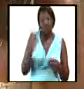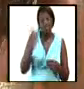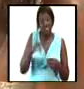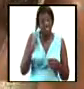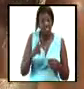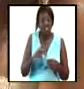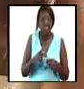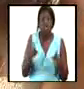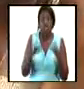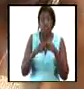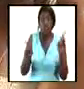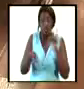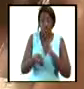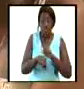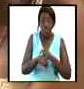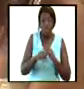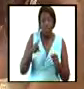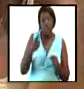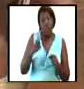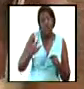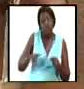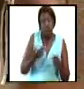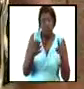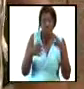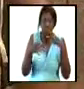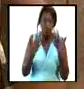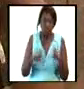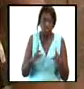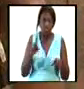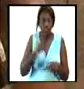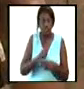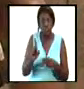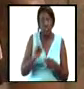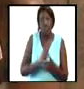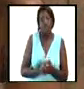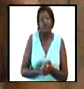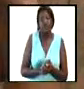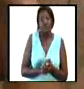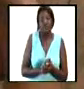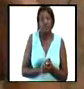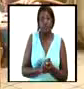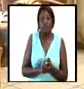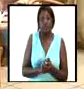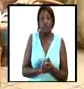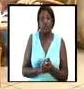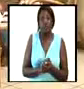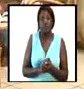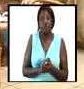more time. But I first want to finish here. You were saying,